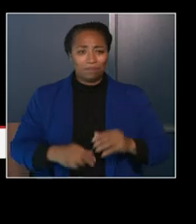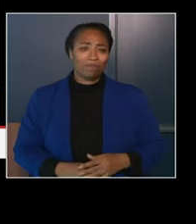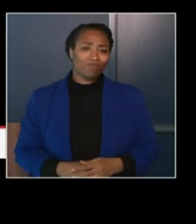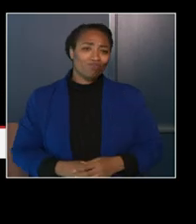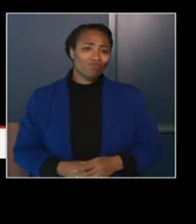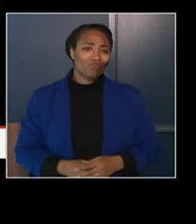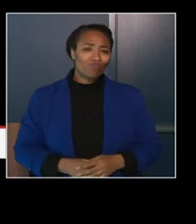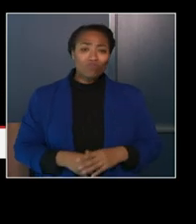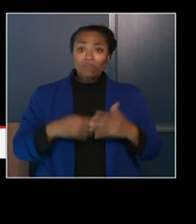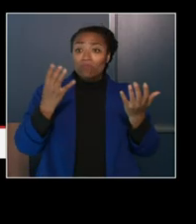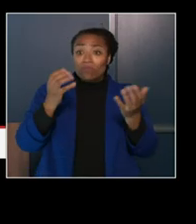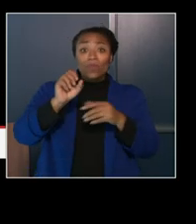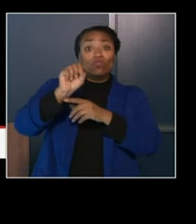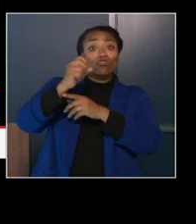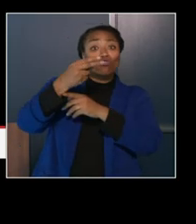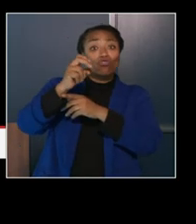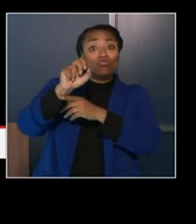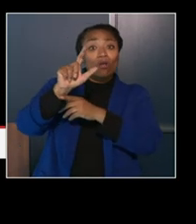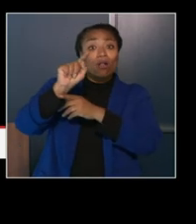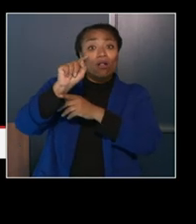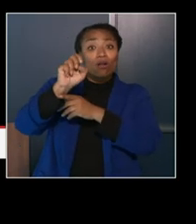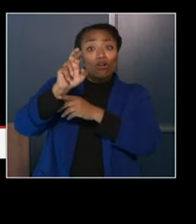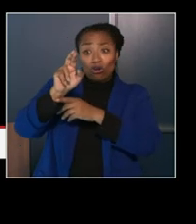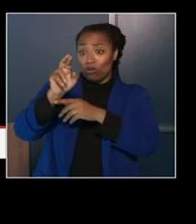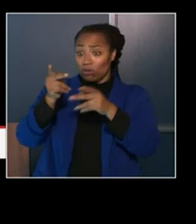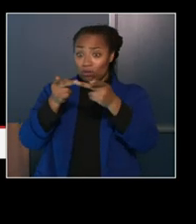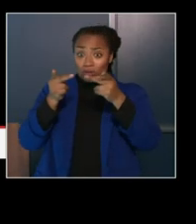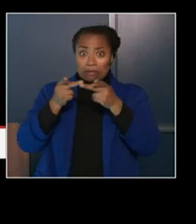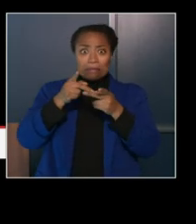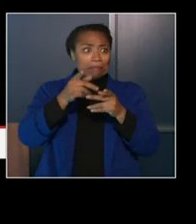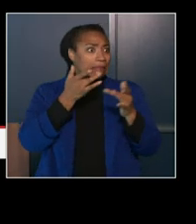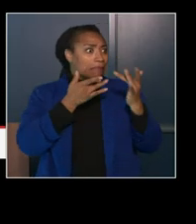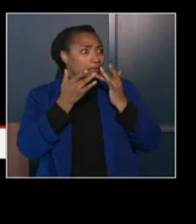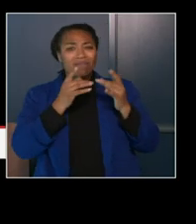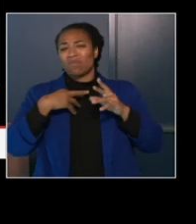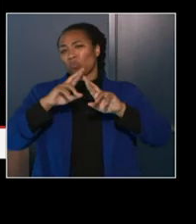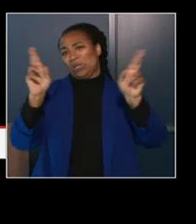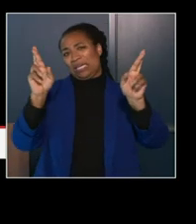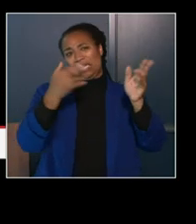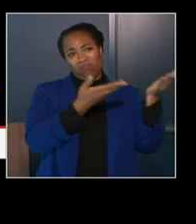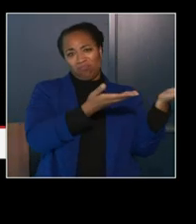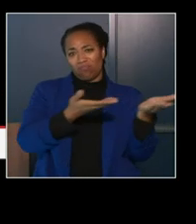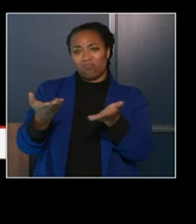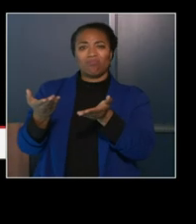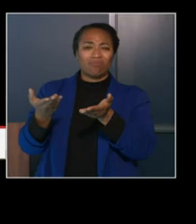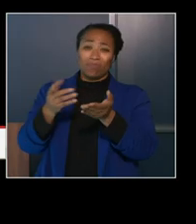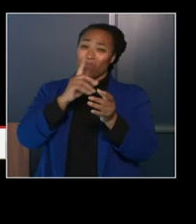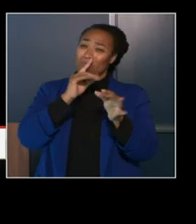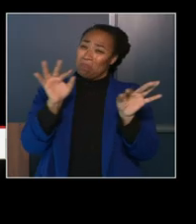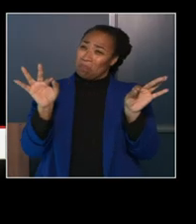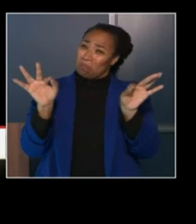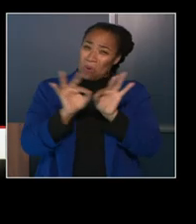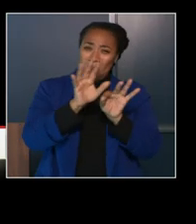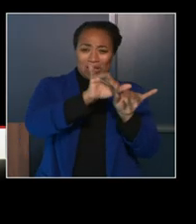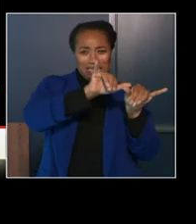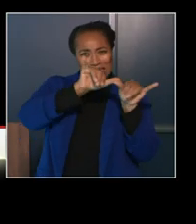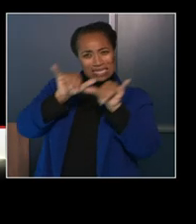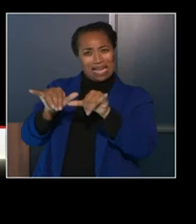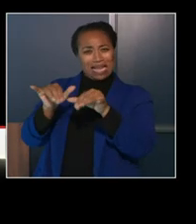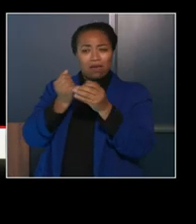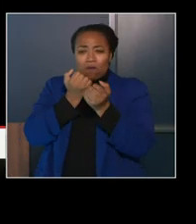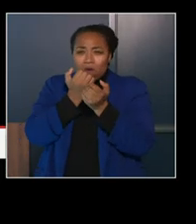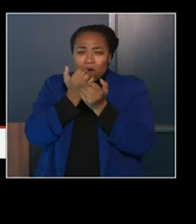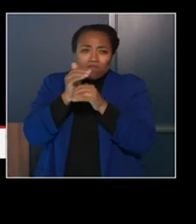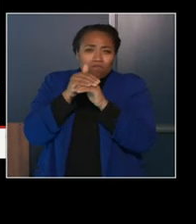the forecast for this week, that people come inside. So people who are experiencing homelessness come inside.